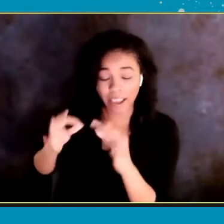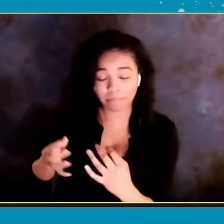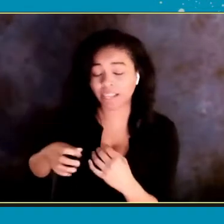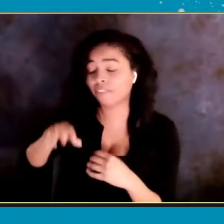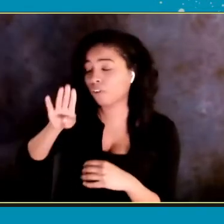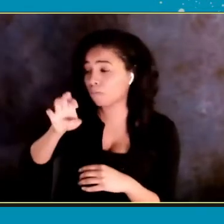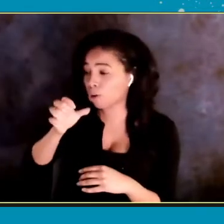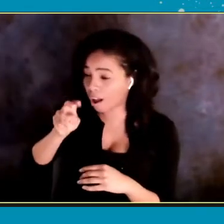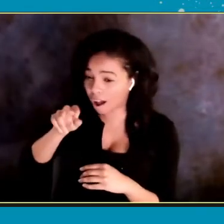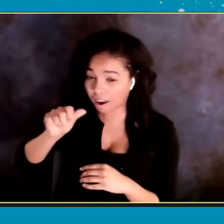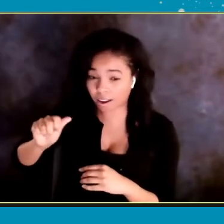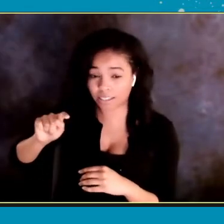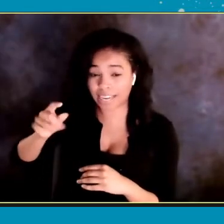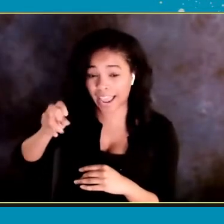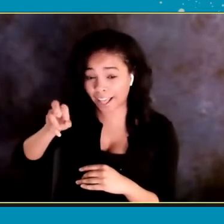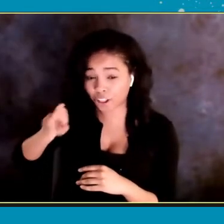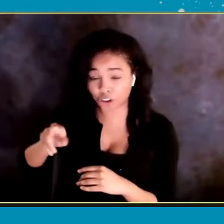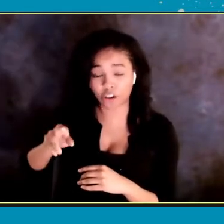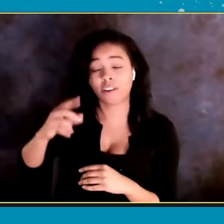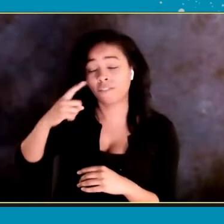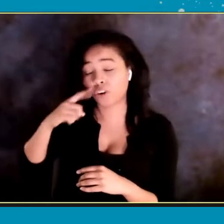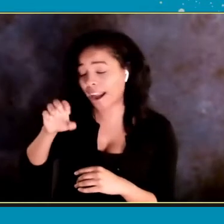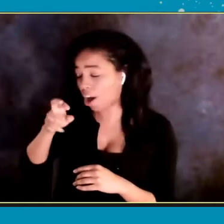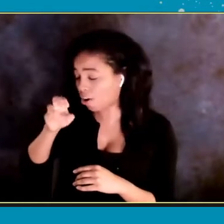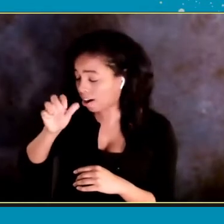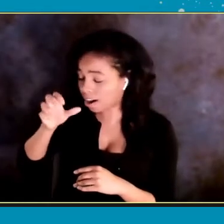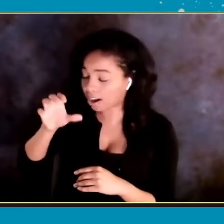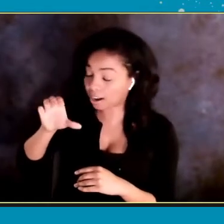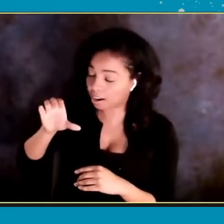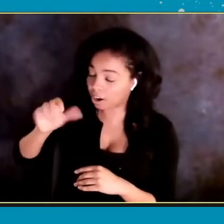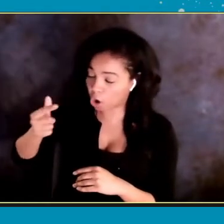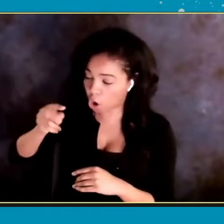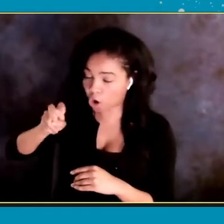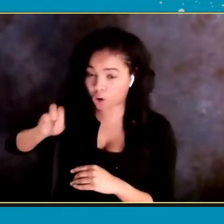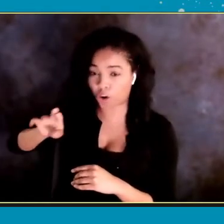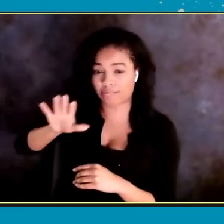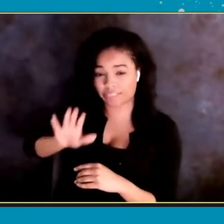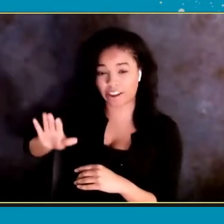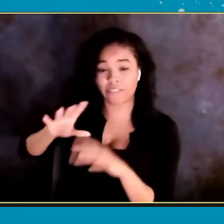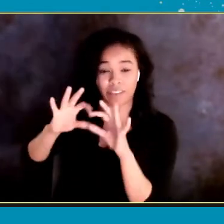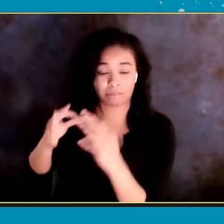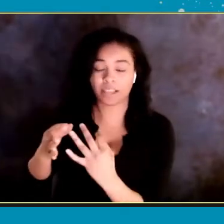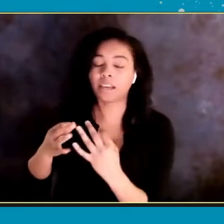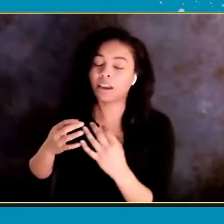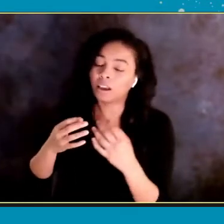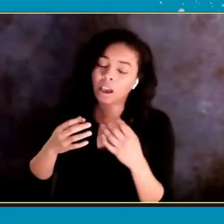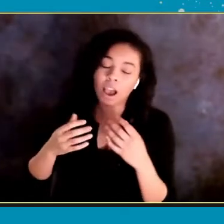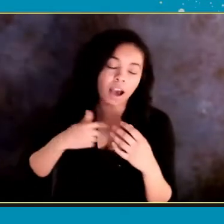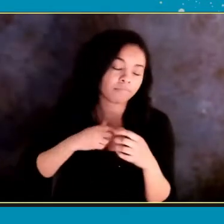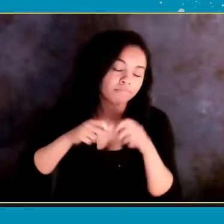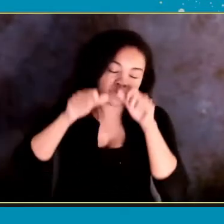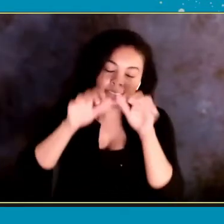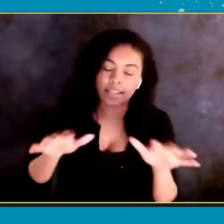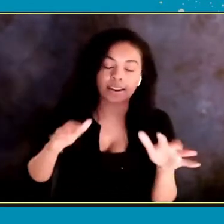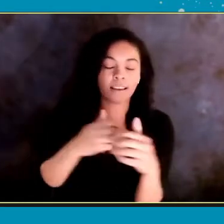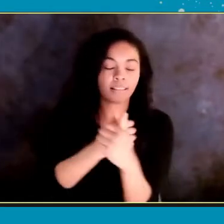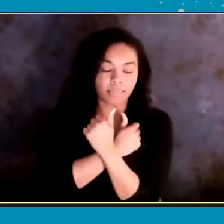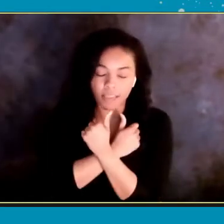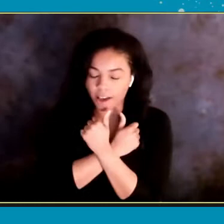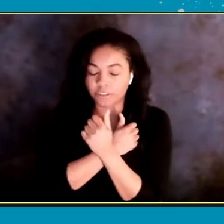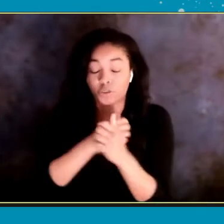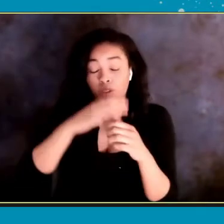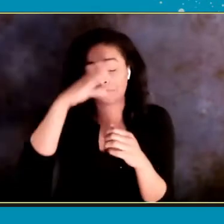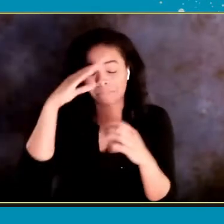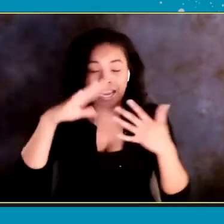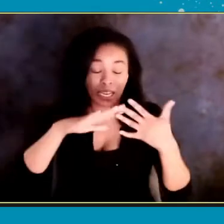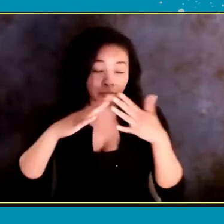Garner's family. And I'm sending lots of love and solidarity to the Black communities mourning and resisting in Minnesota and all